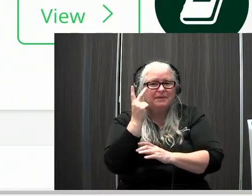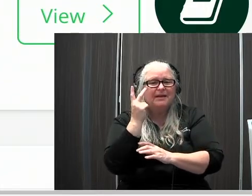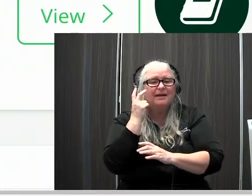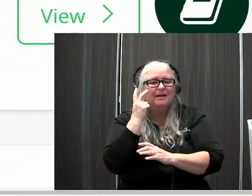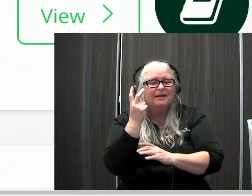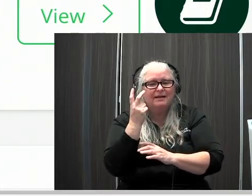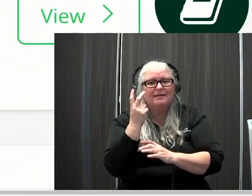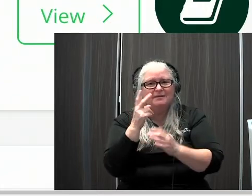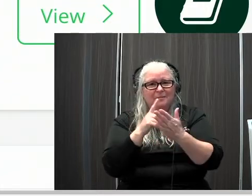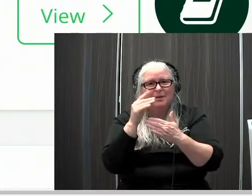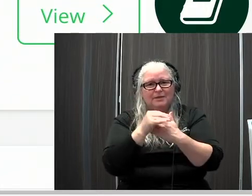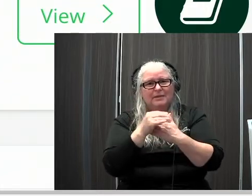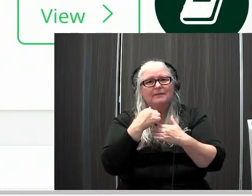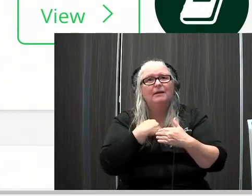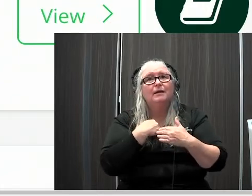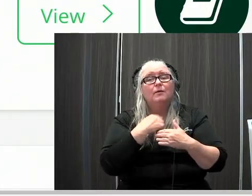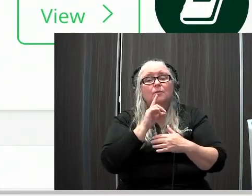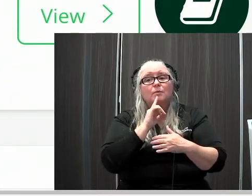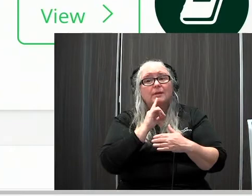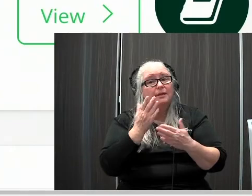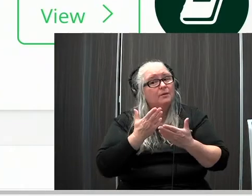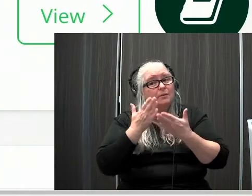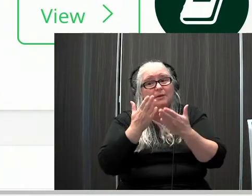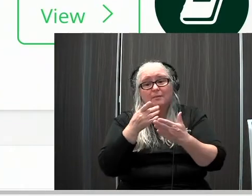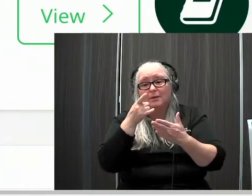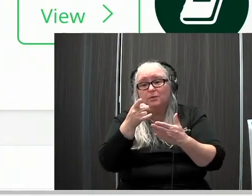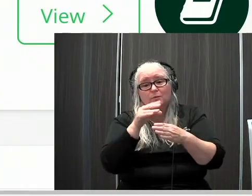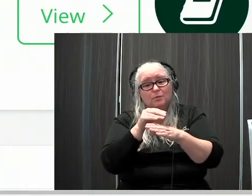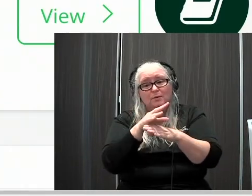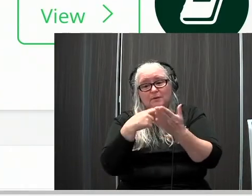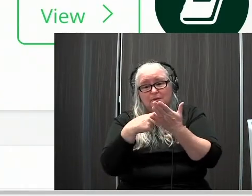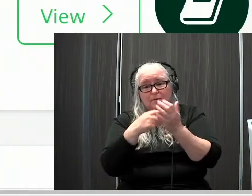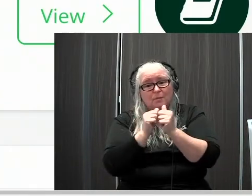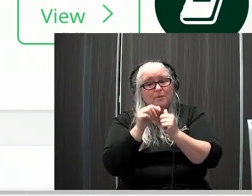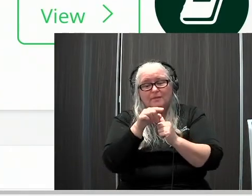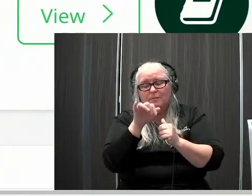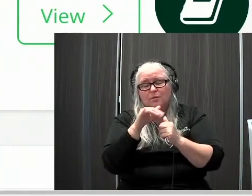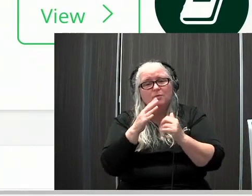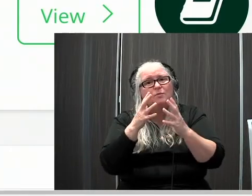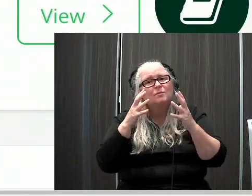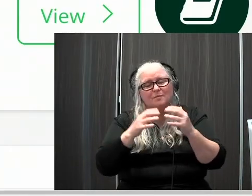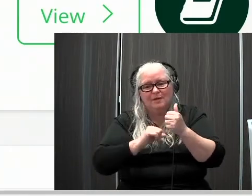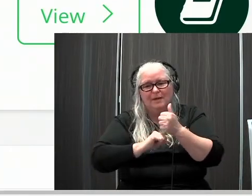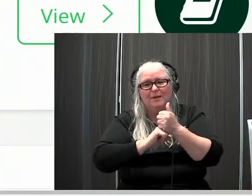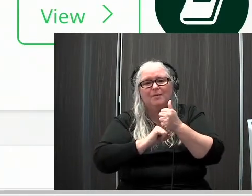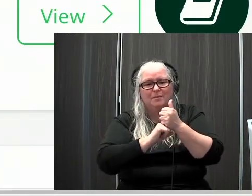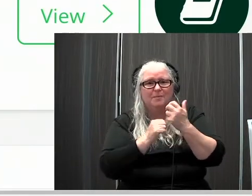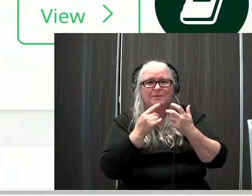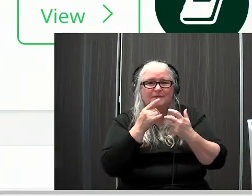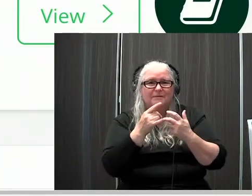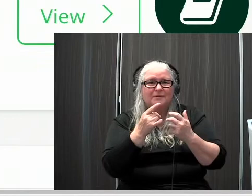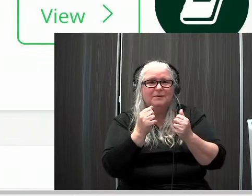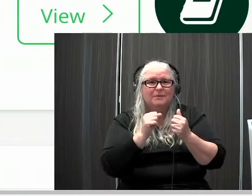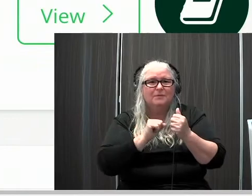I highly recommend consulting with them. They are extremely helpful and in providing resources, and also like getting